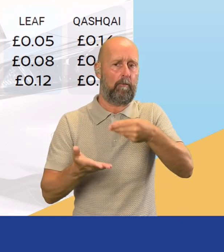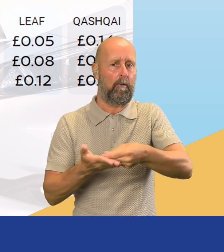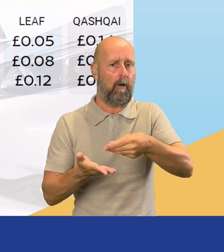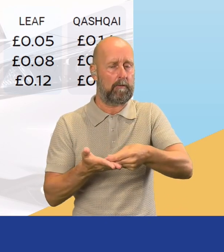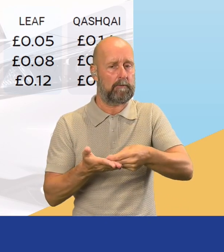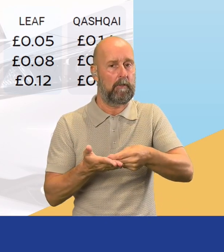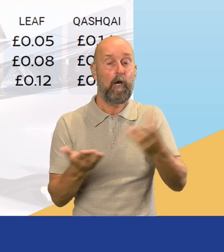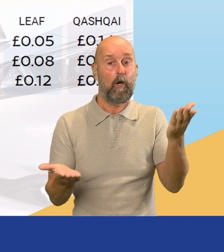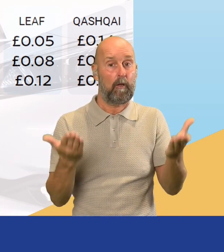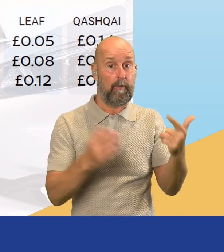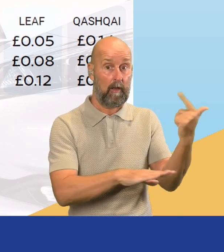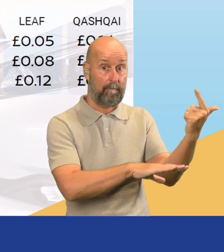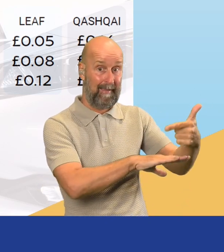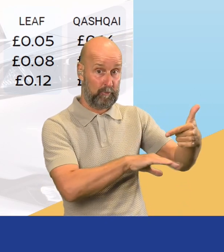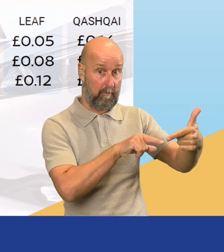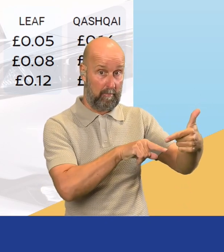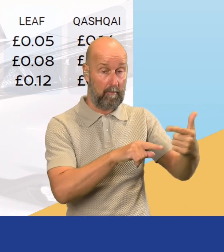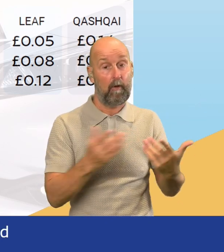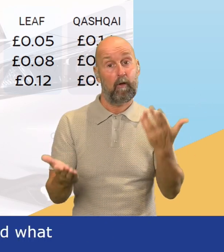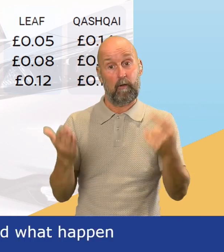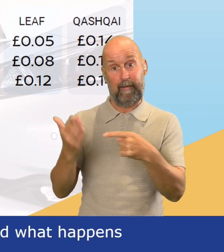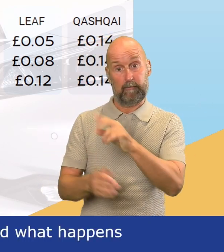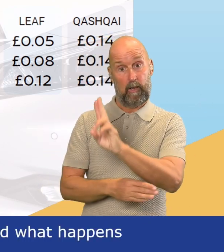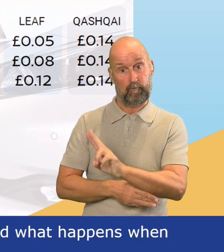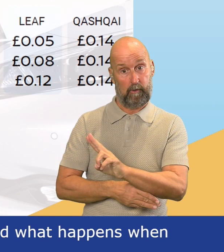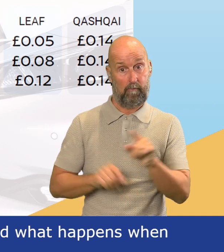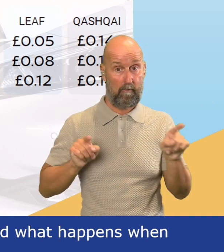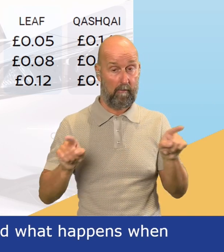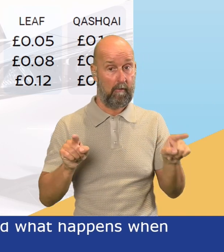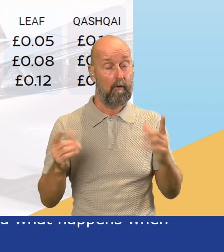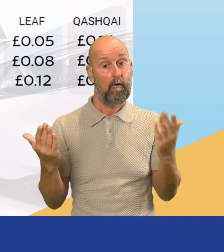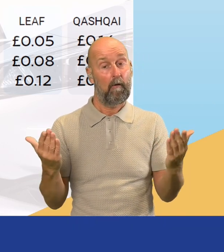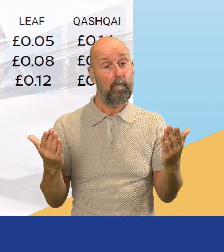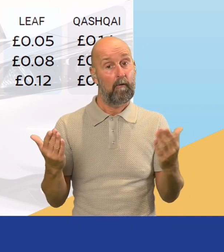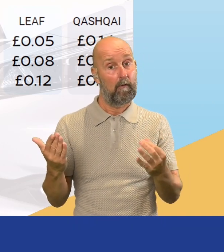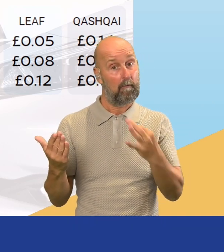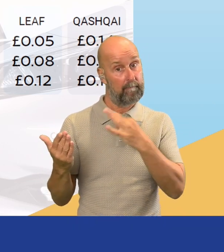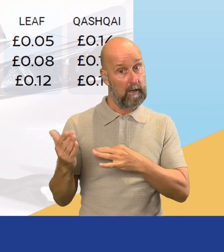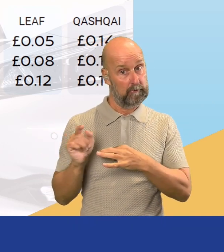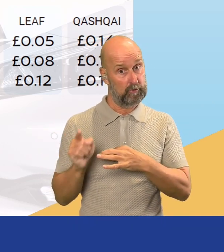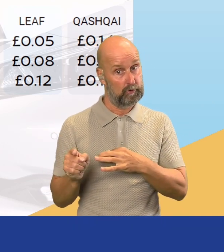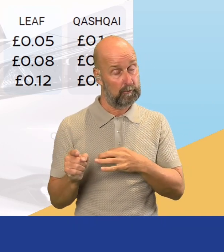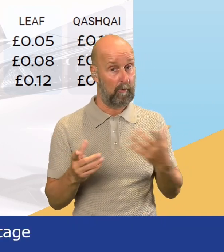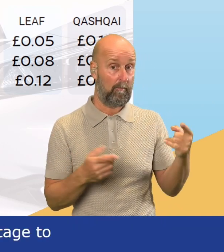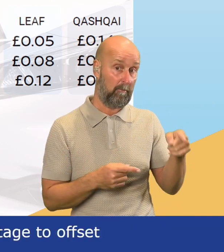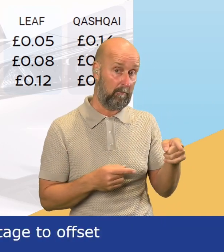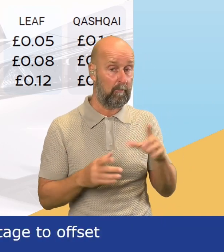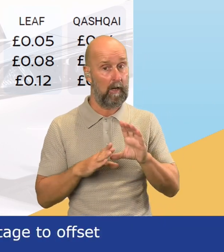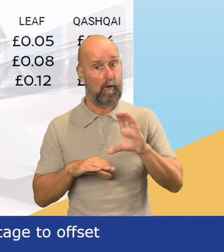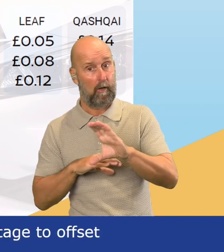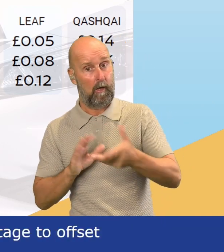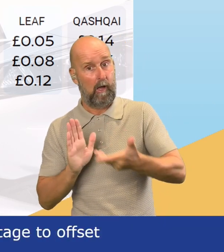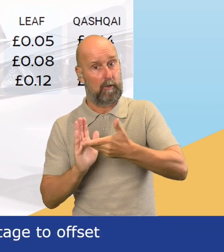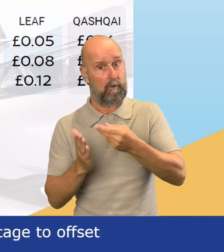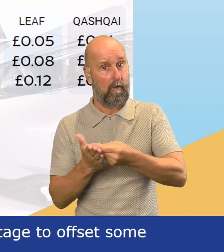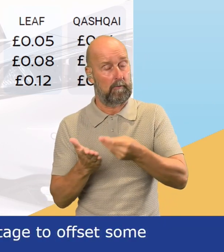when you compare petrol to energy. And does that give an advantage to offset some of those initial payments? Well, in the red bars that you can